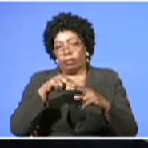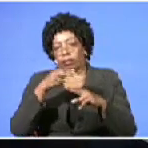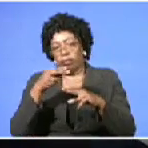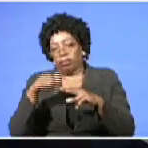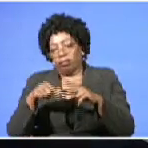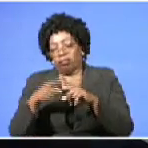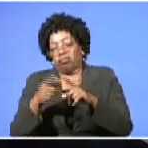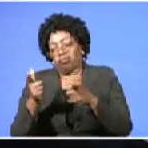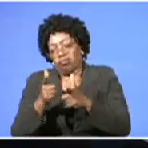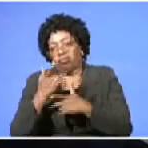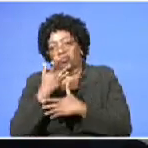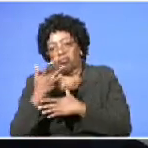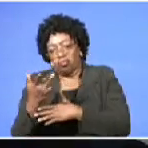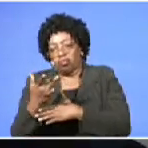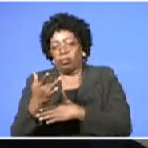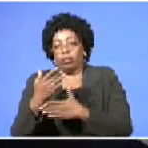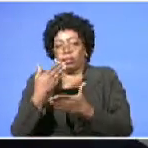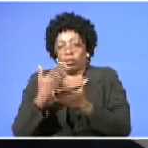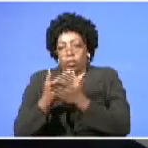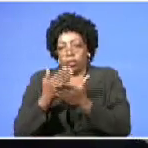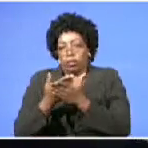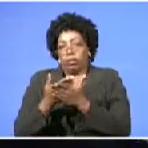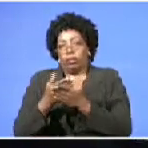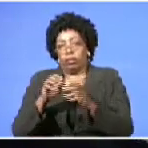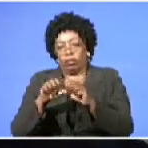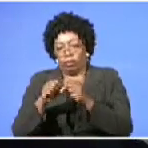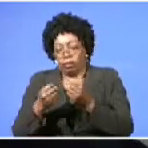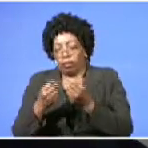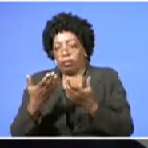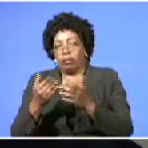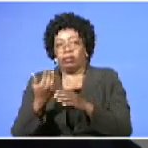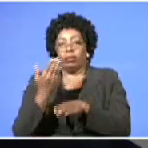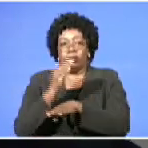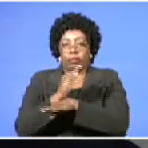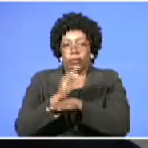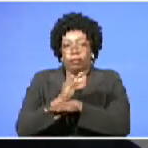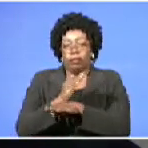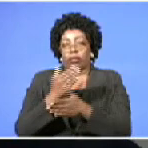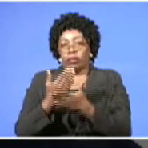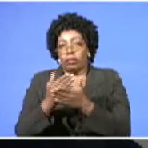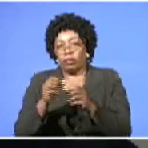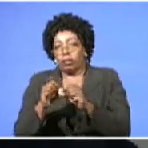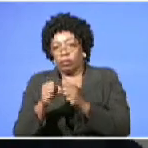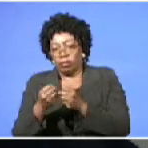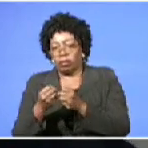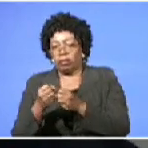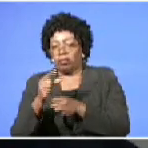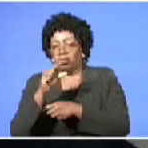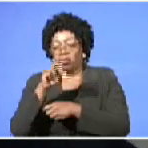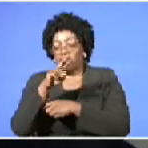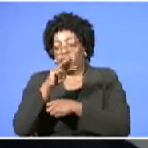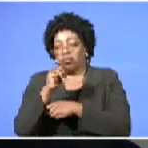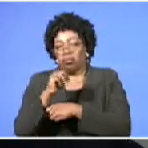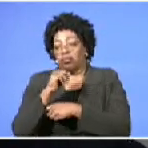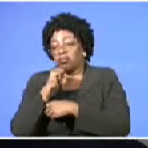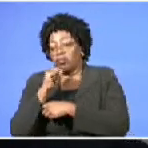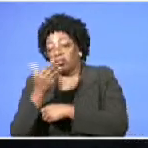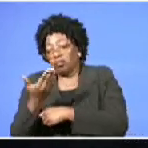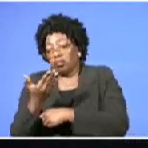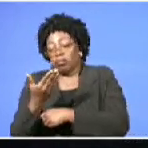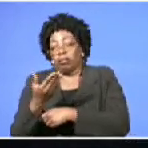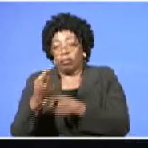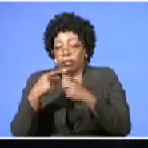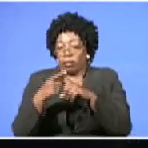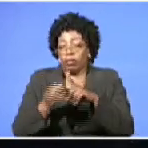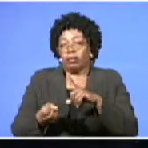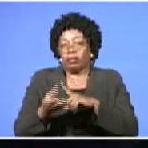luck. I threw some good shots. I got some good breaks. So tonight I got the breaks, Graham didn't, but that's, you know, when it comes to